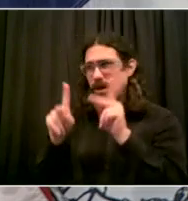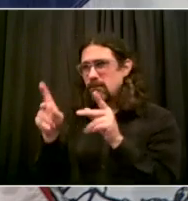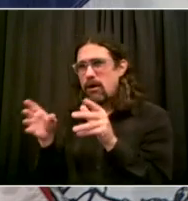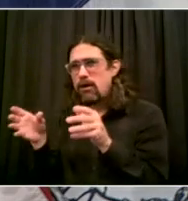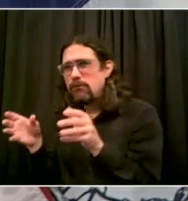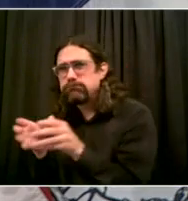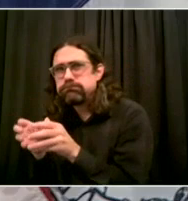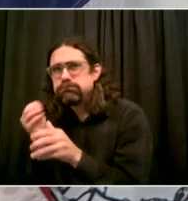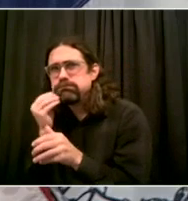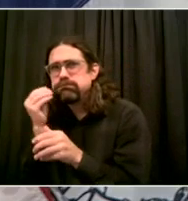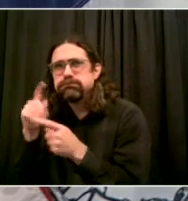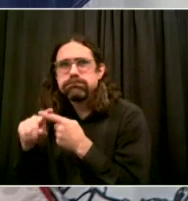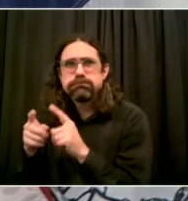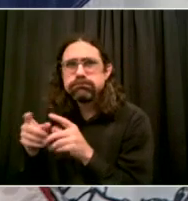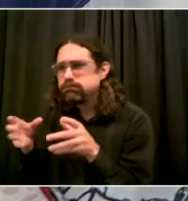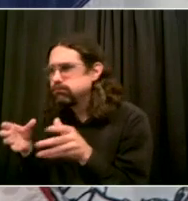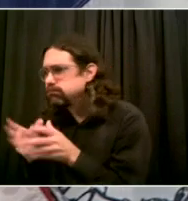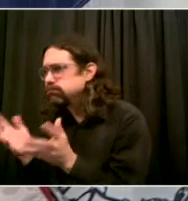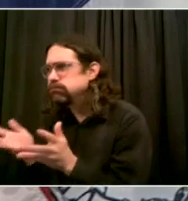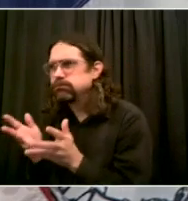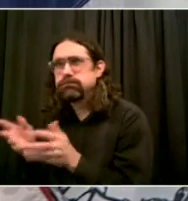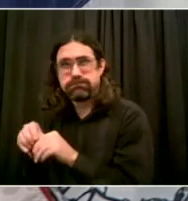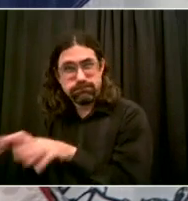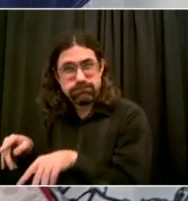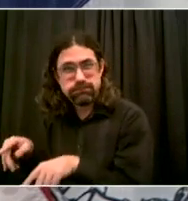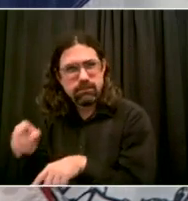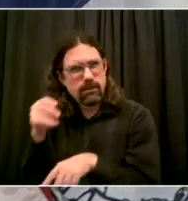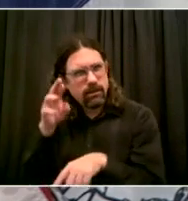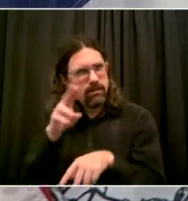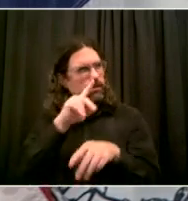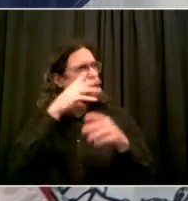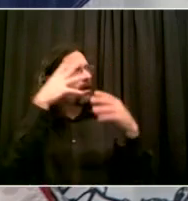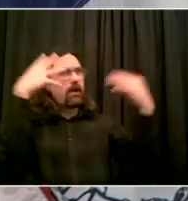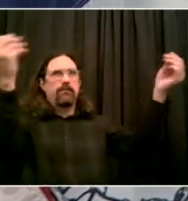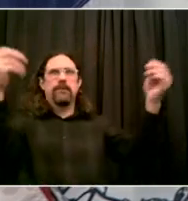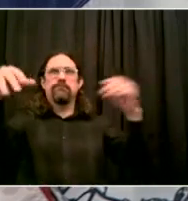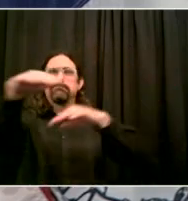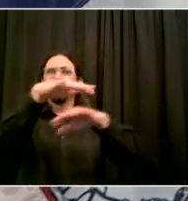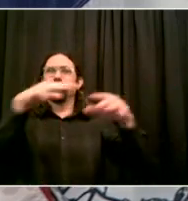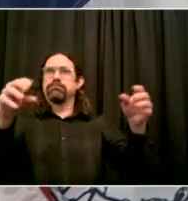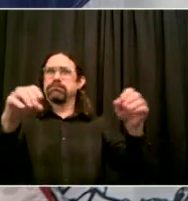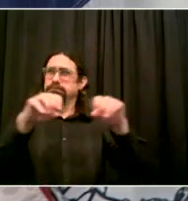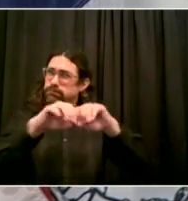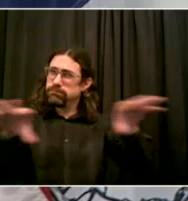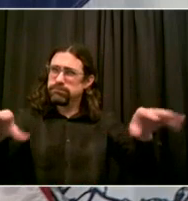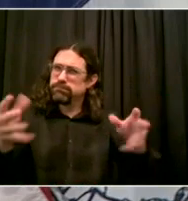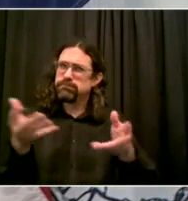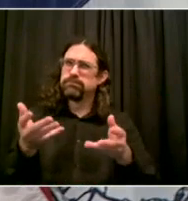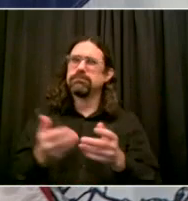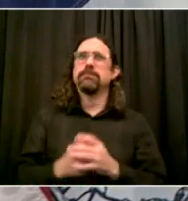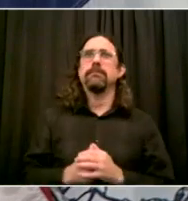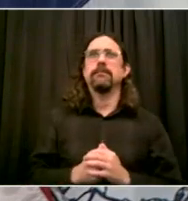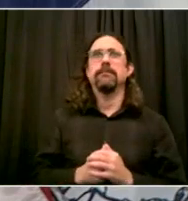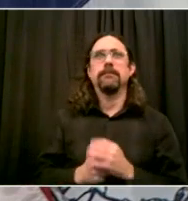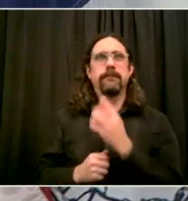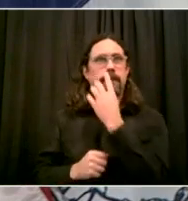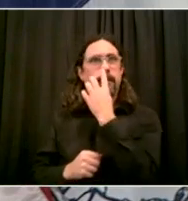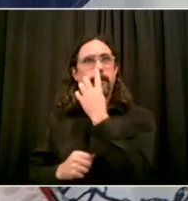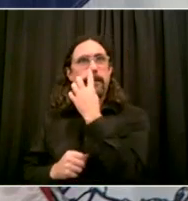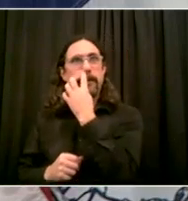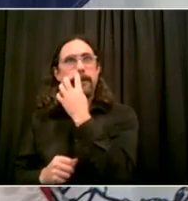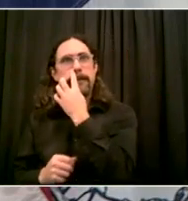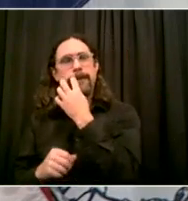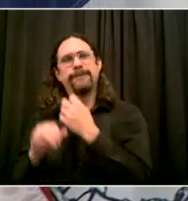start and then let the doctors weigh in. I understand your question entirely. We're all, we all would in a